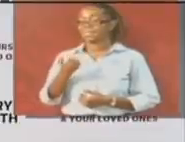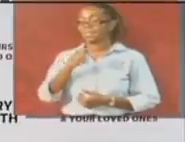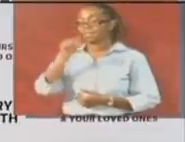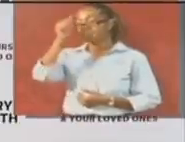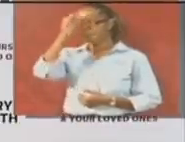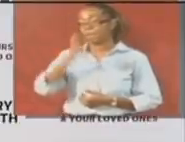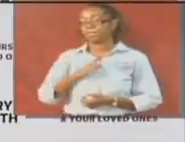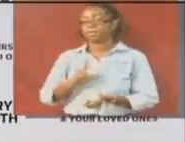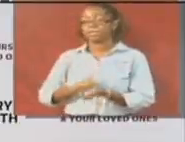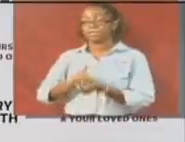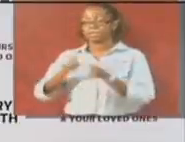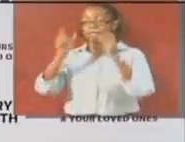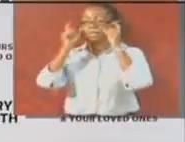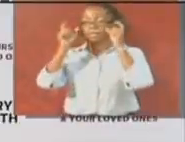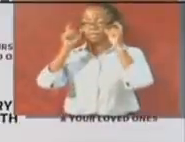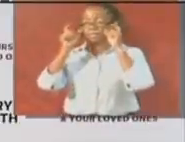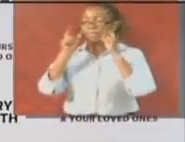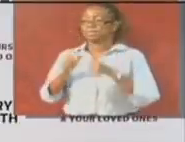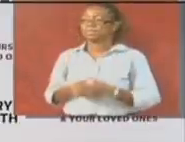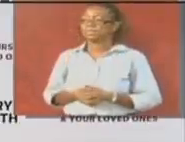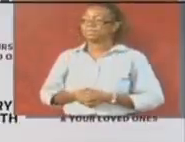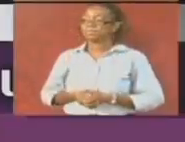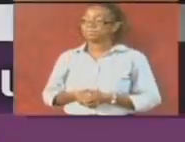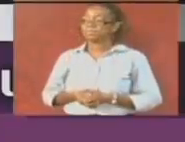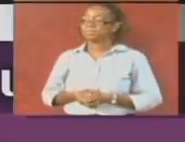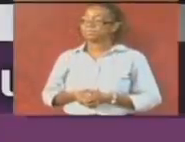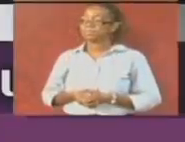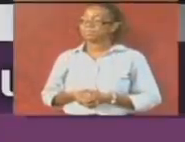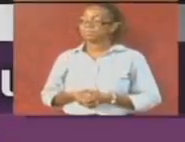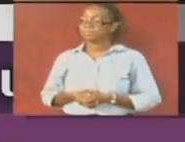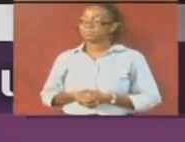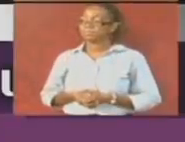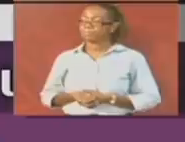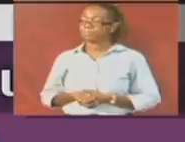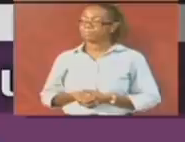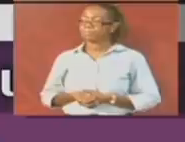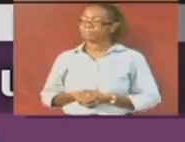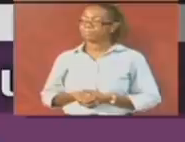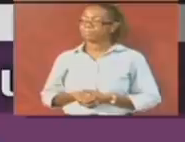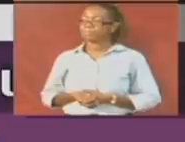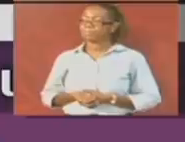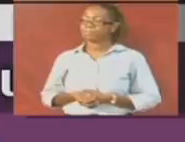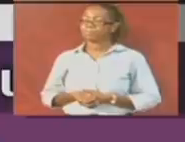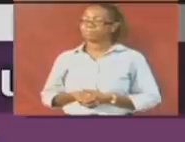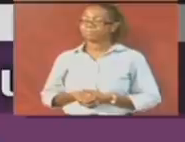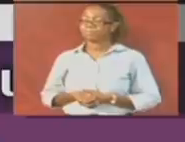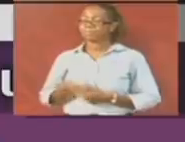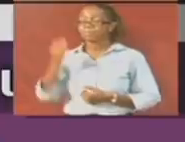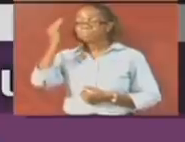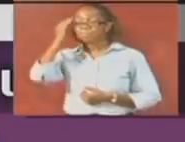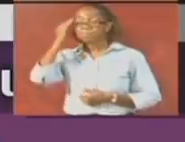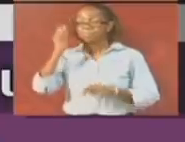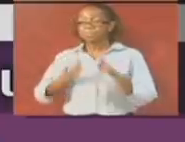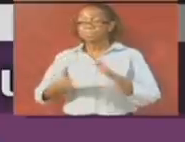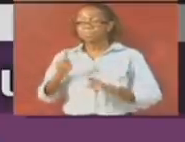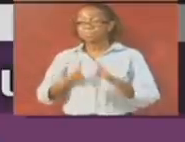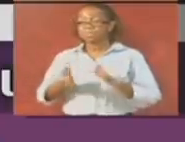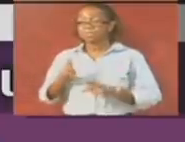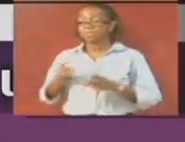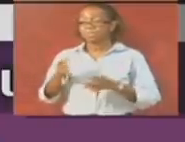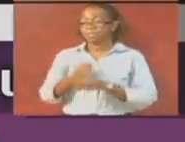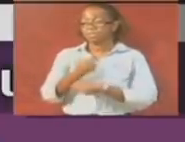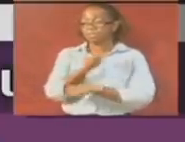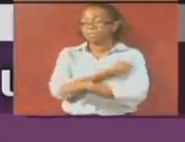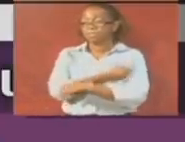Dr. Hines, are post-vaccine deaths and or adverse reactions reportable? If so, to